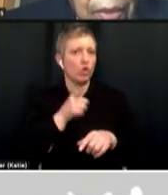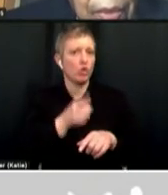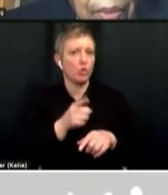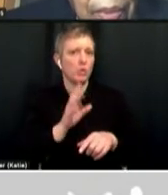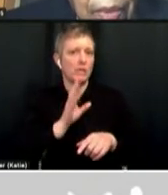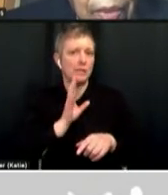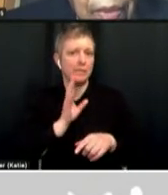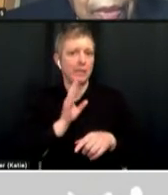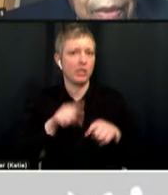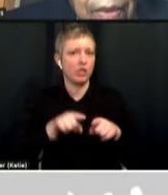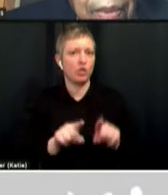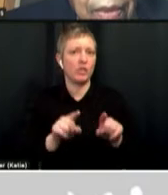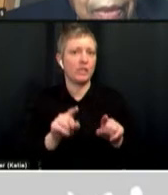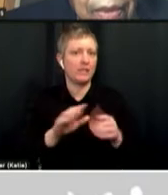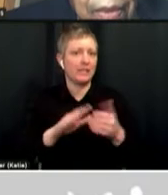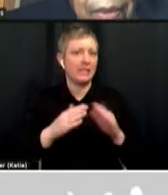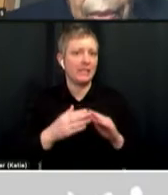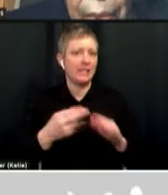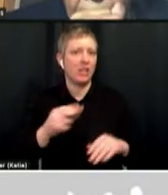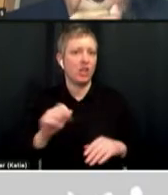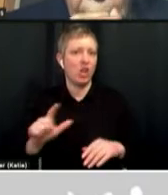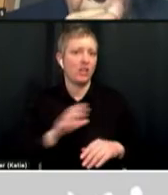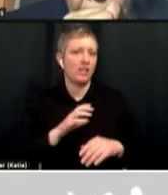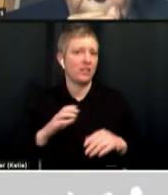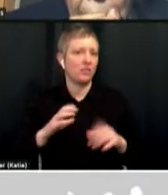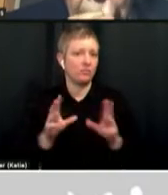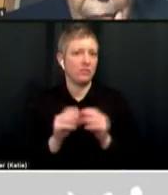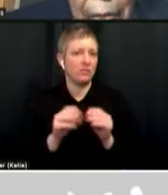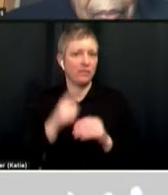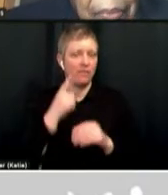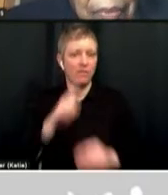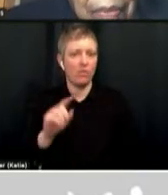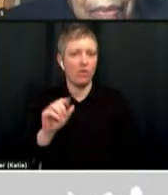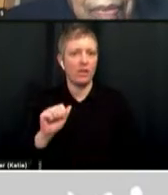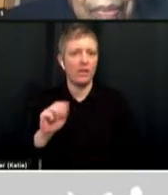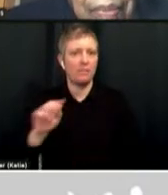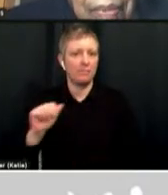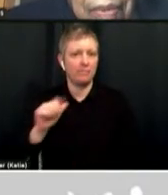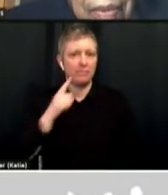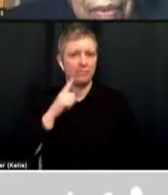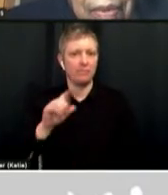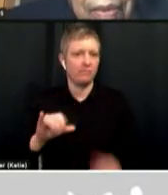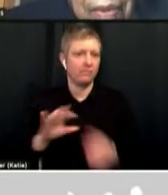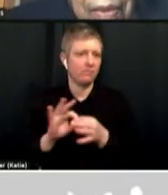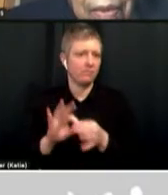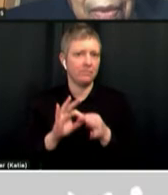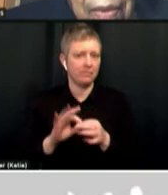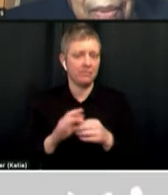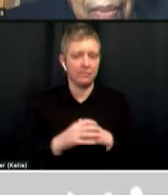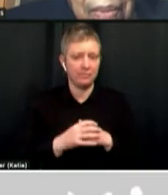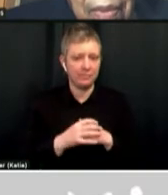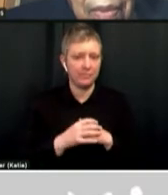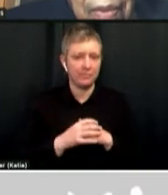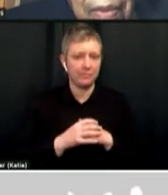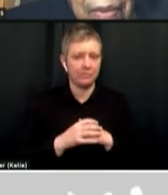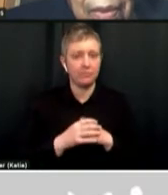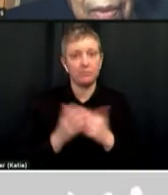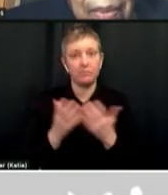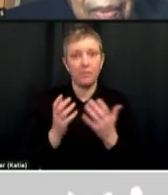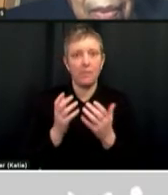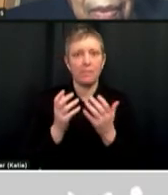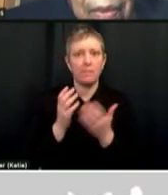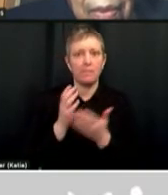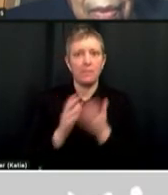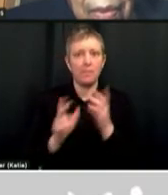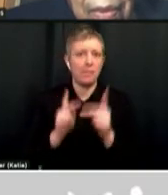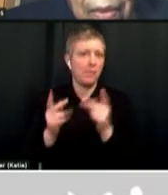meeting of for AMA Coalition, AMAC. Many may not know exactly what that